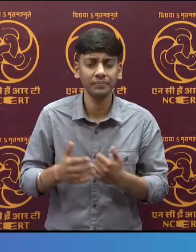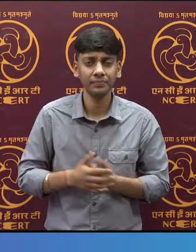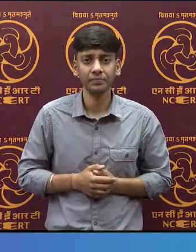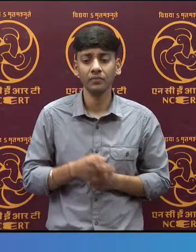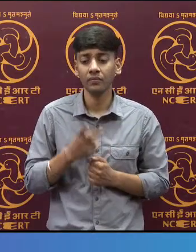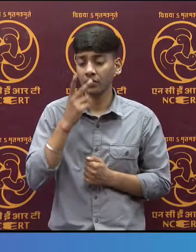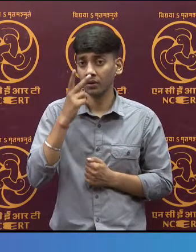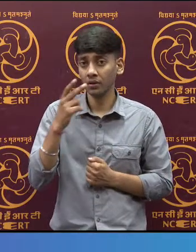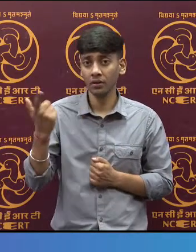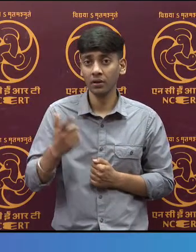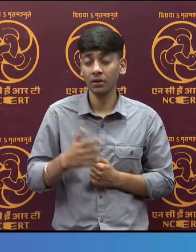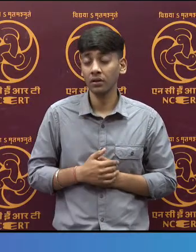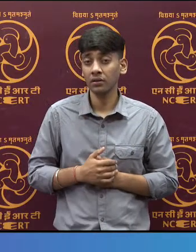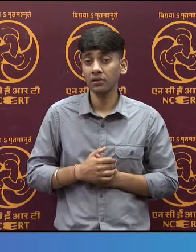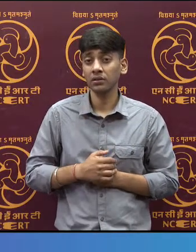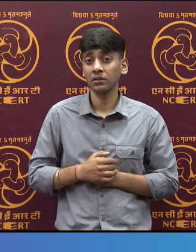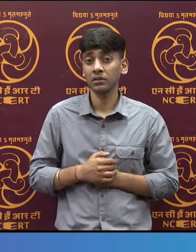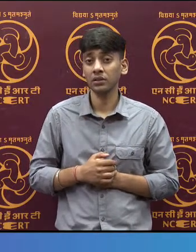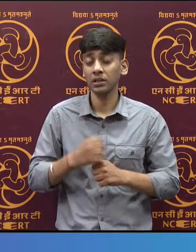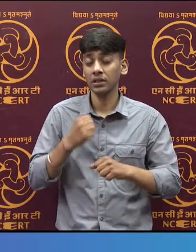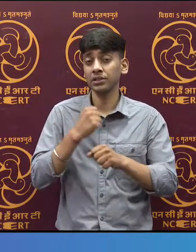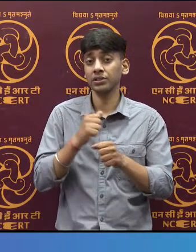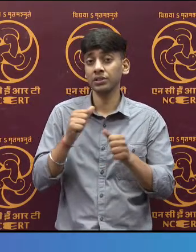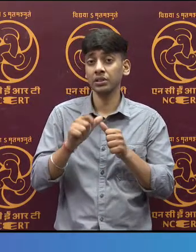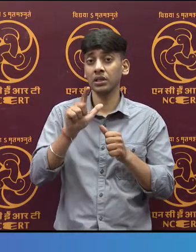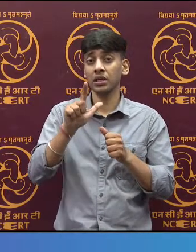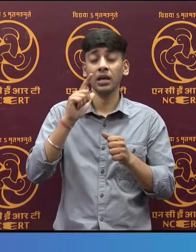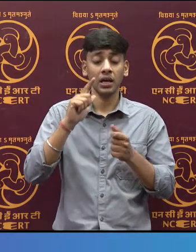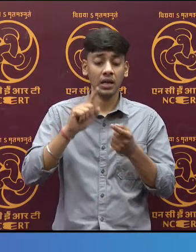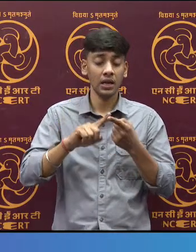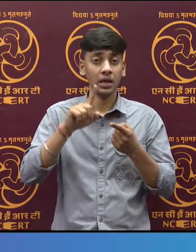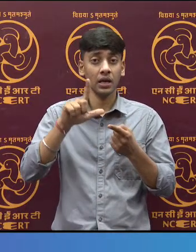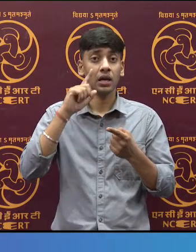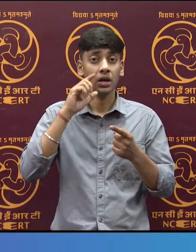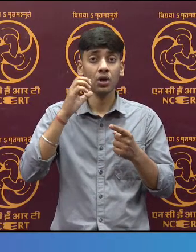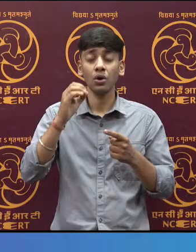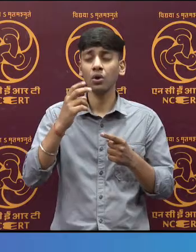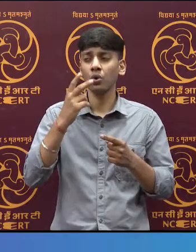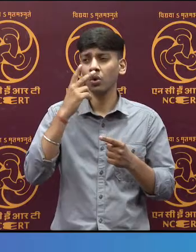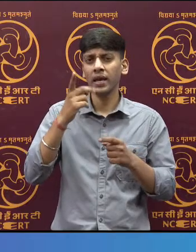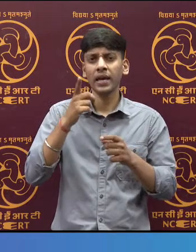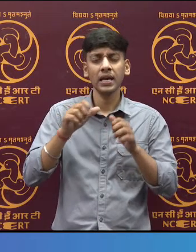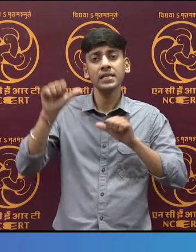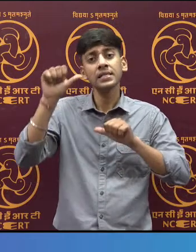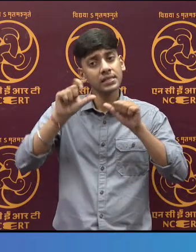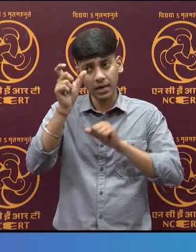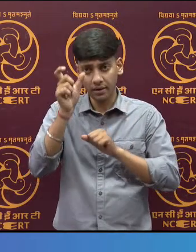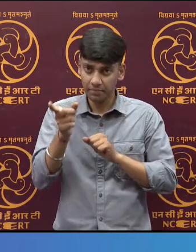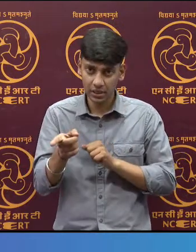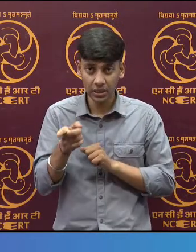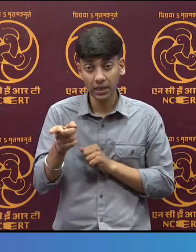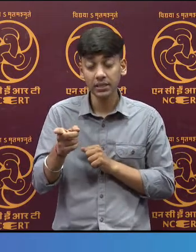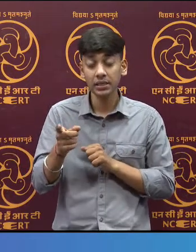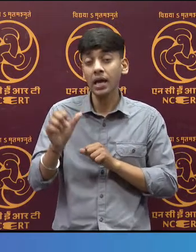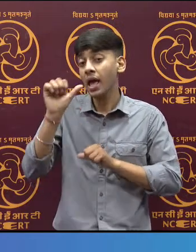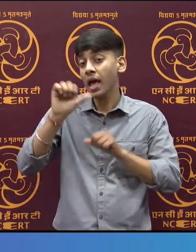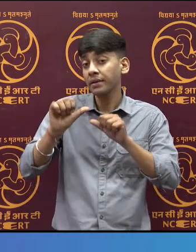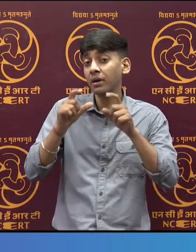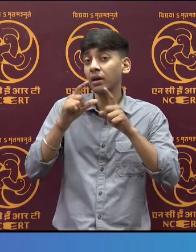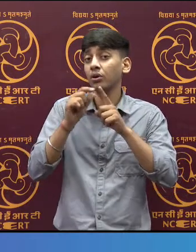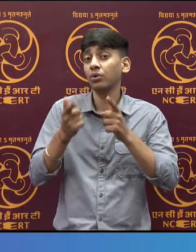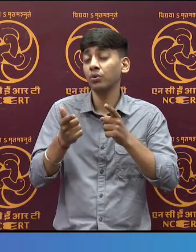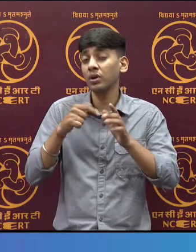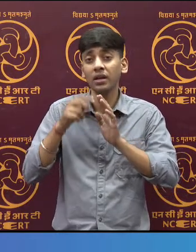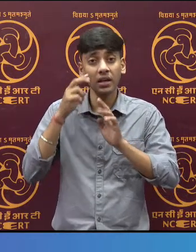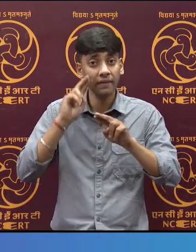that Galileo was a scientist. He performed an experiment and he dropped two stones two